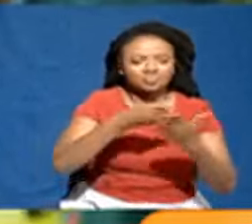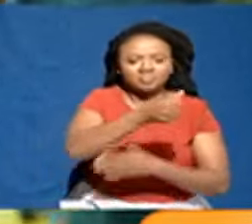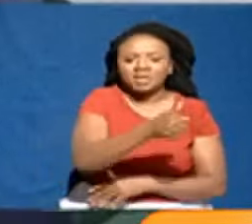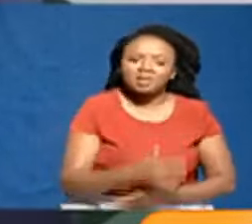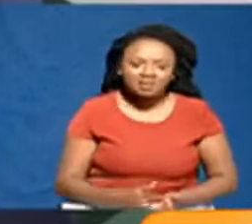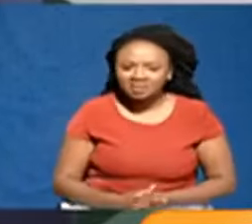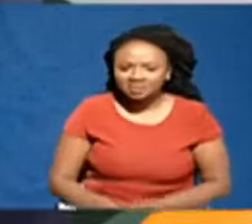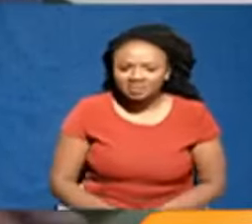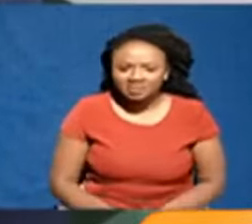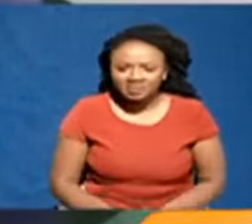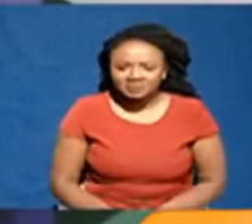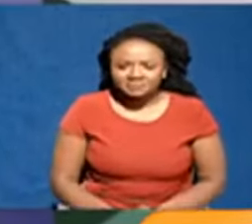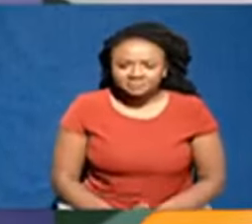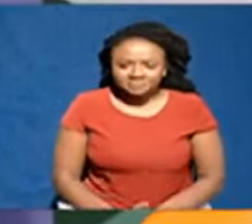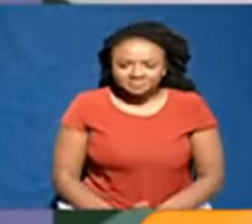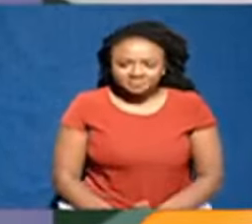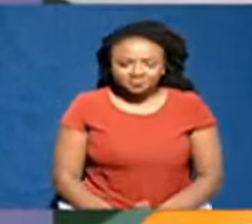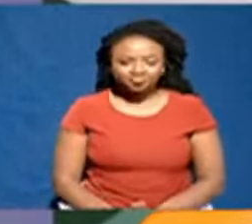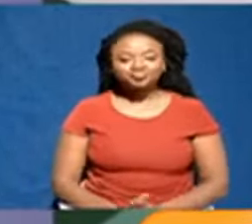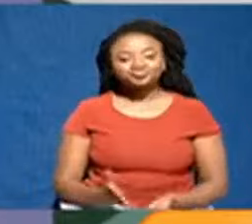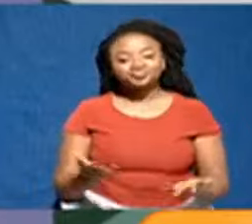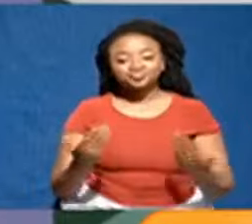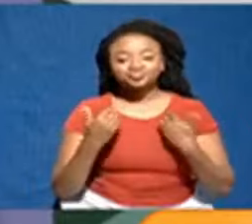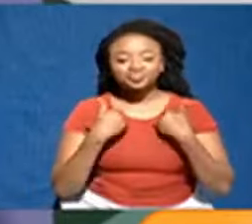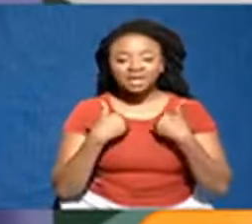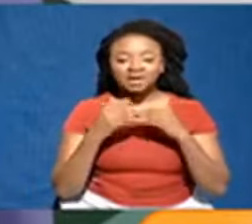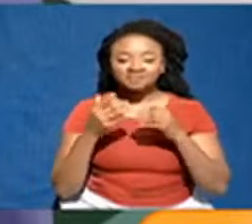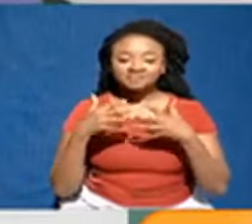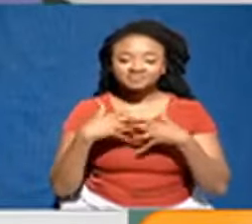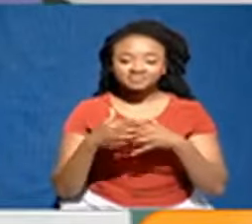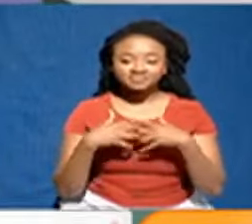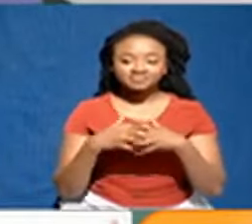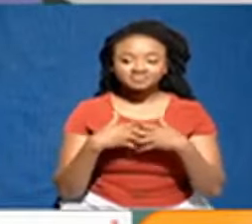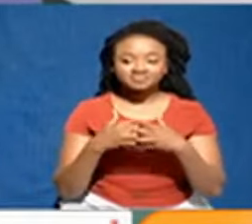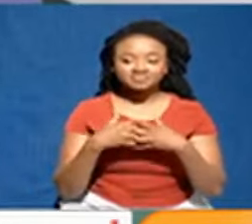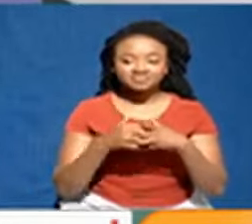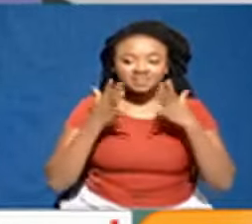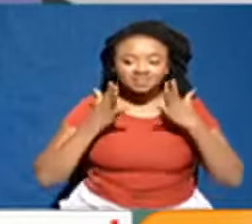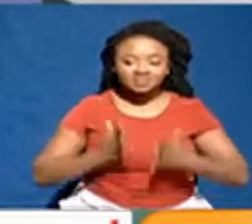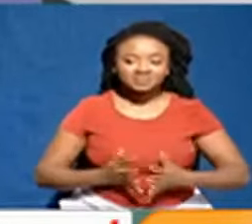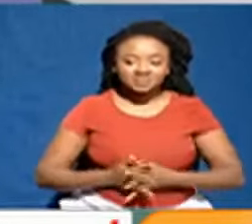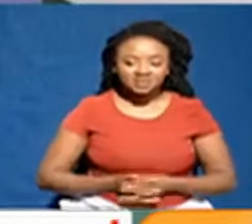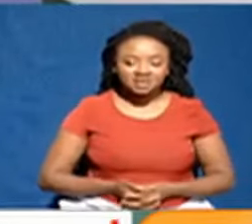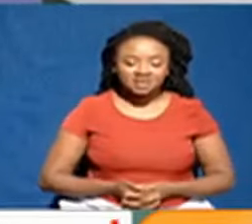have engineers. Engineers are students. Doctors are students. Actual